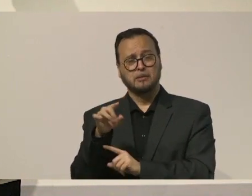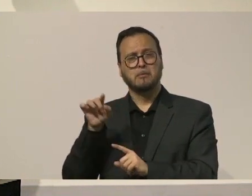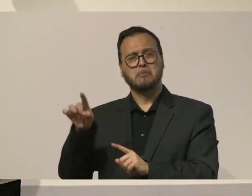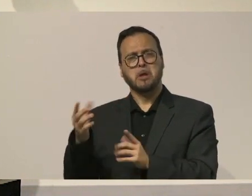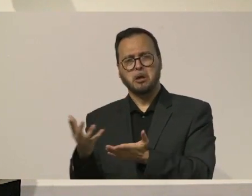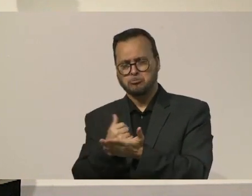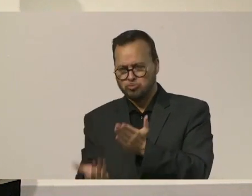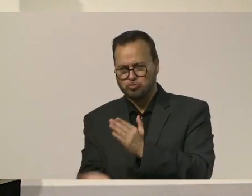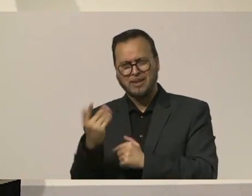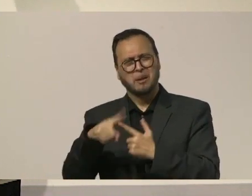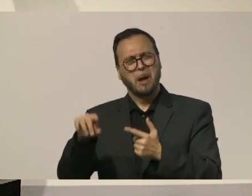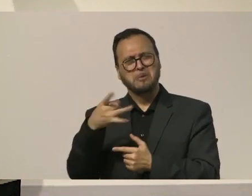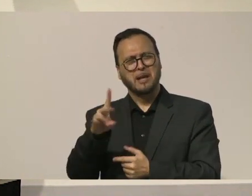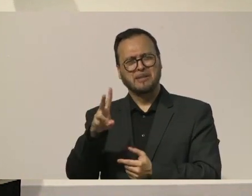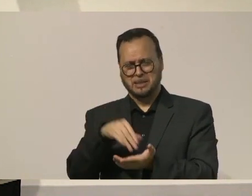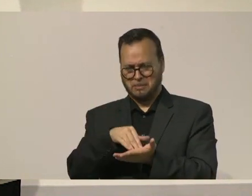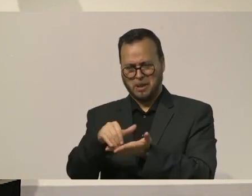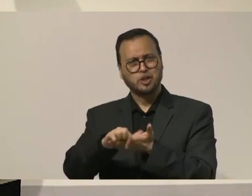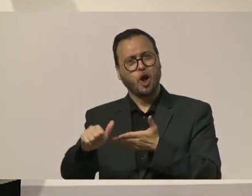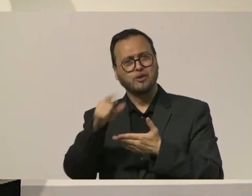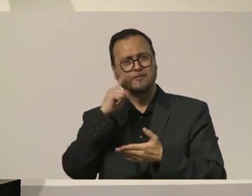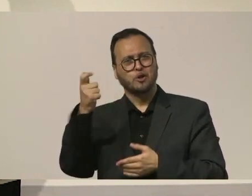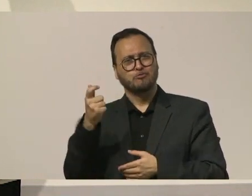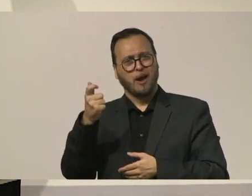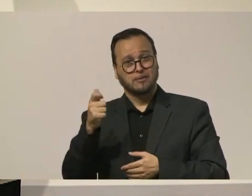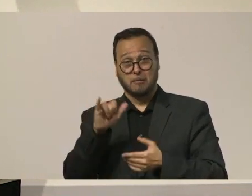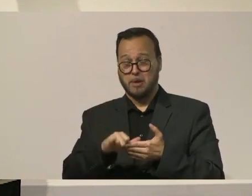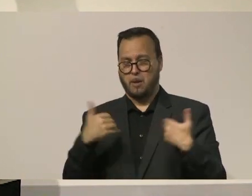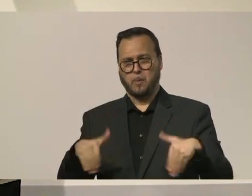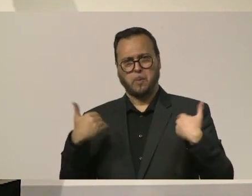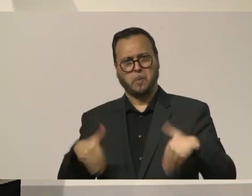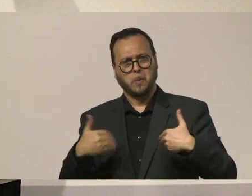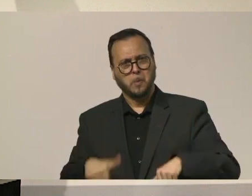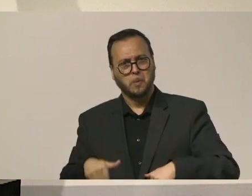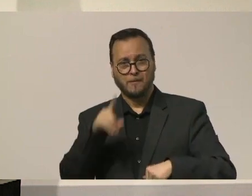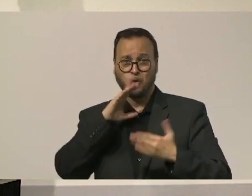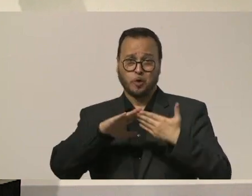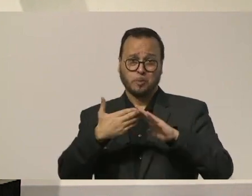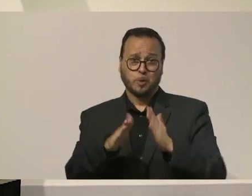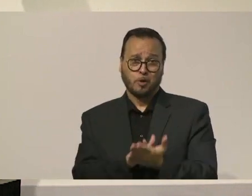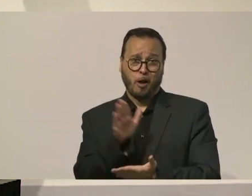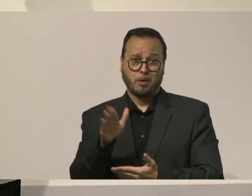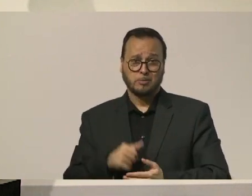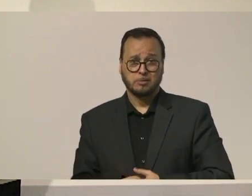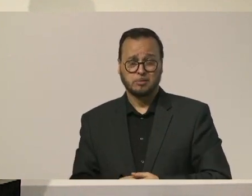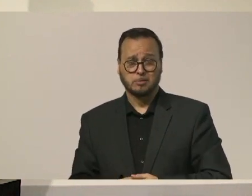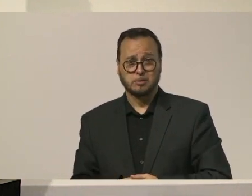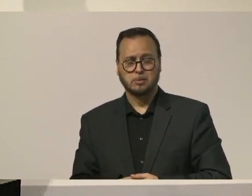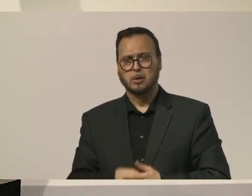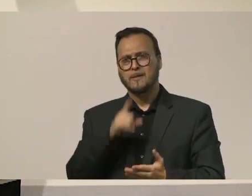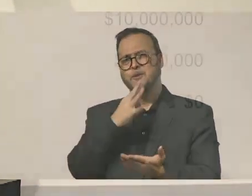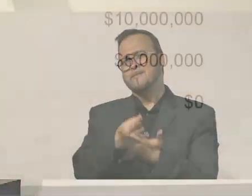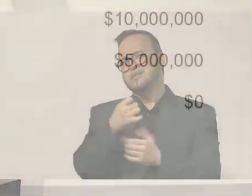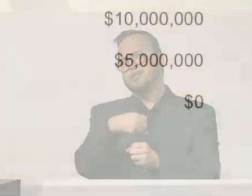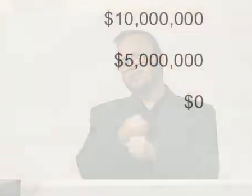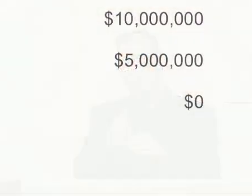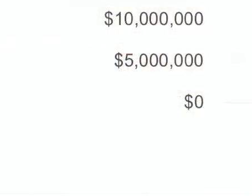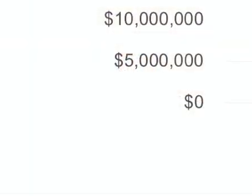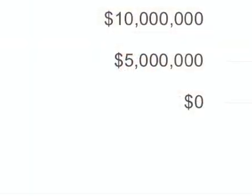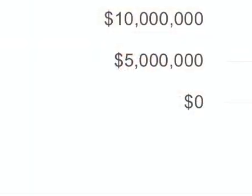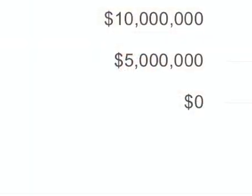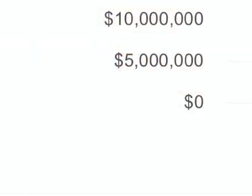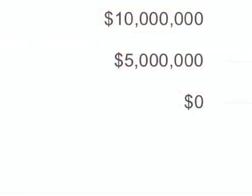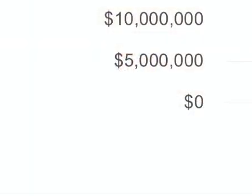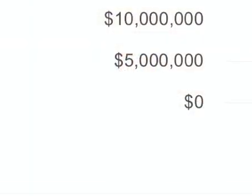about $17 million in grants, which is phenomenal for a community college. In the fiscal year ending back on June